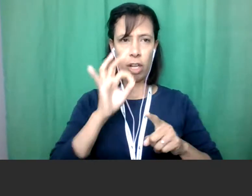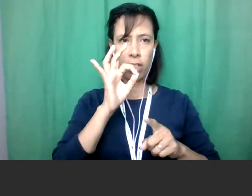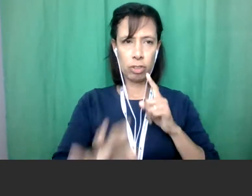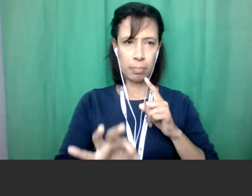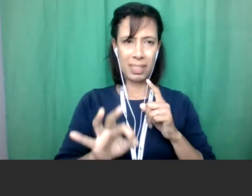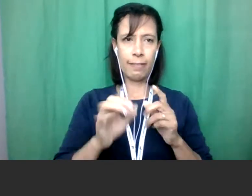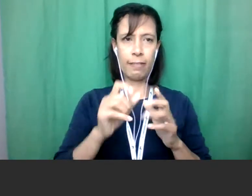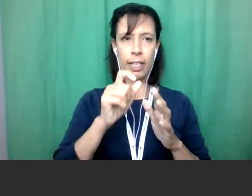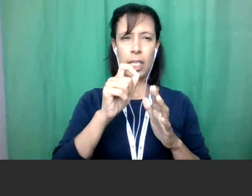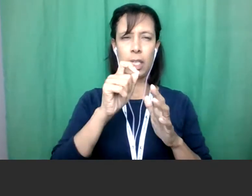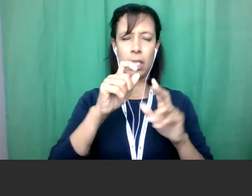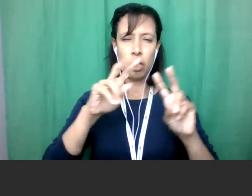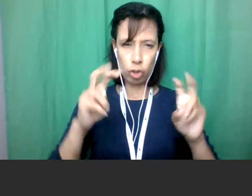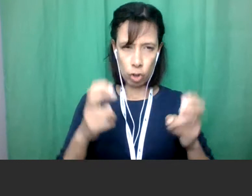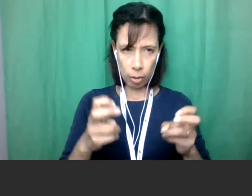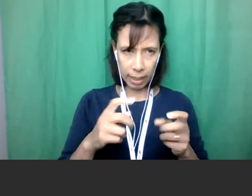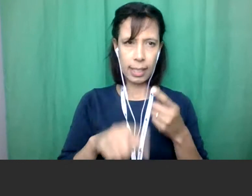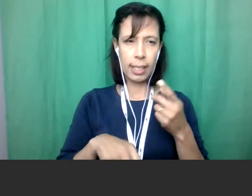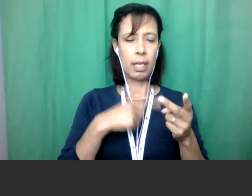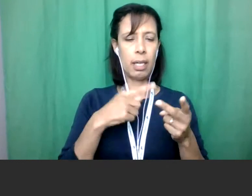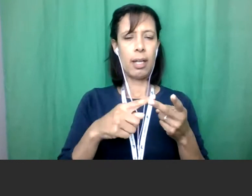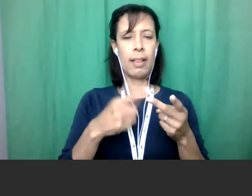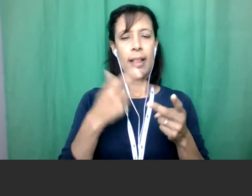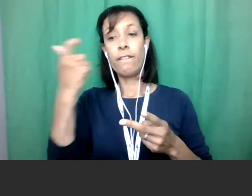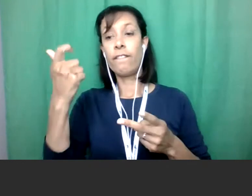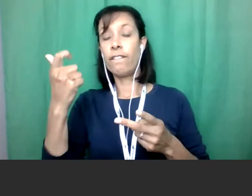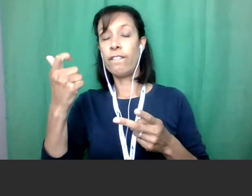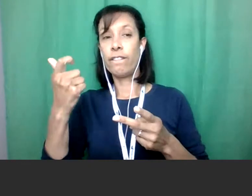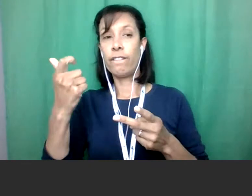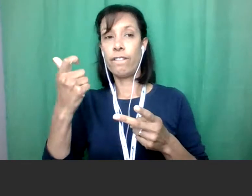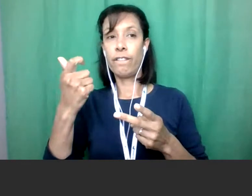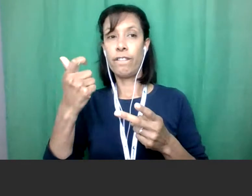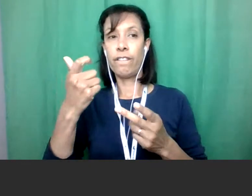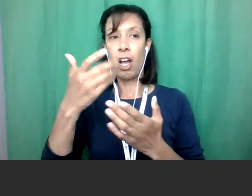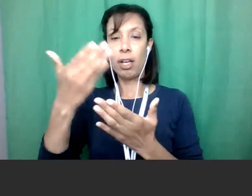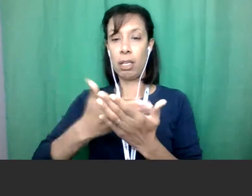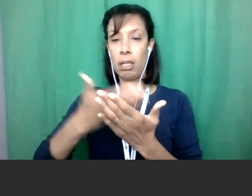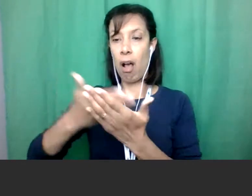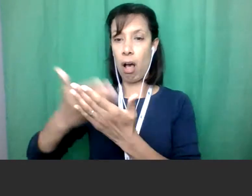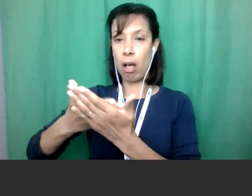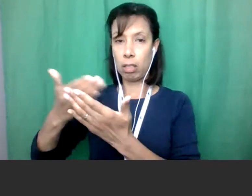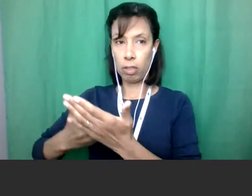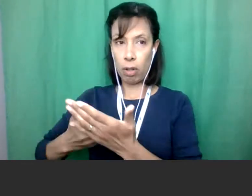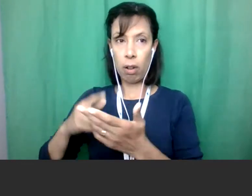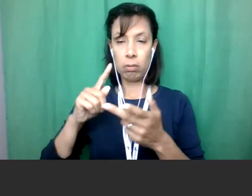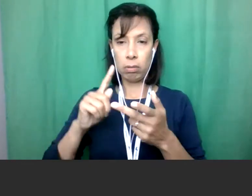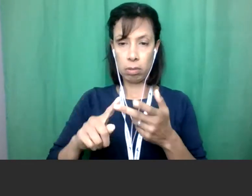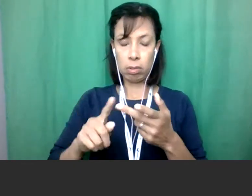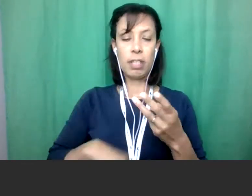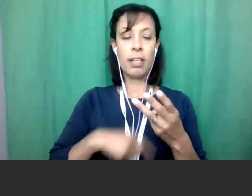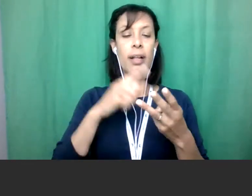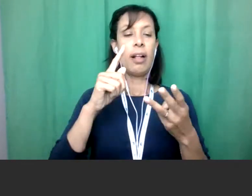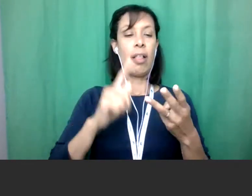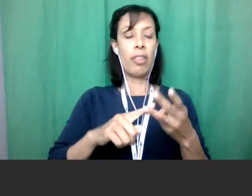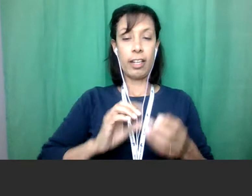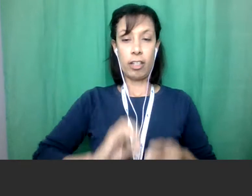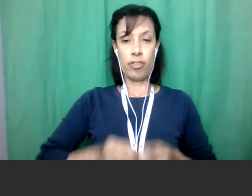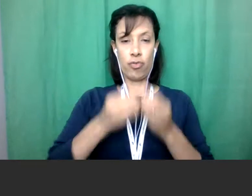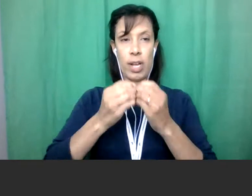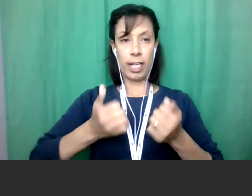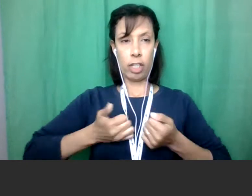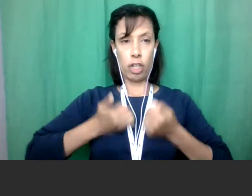topic, yes. Then look into our question through researching via questionnaires and interviews. Yeah, that makes good sense to